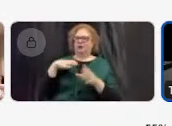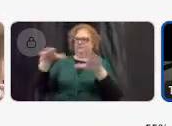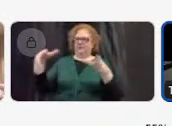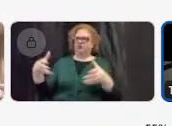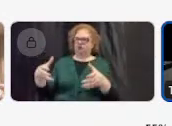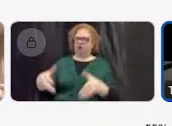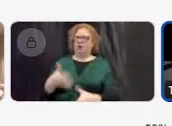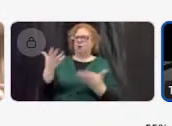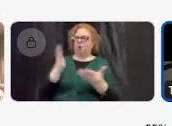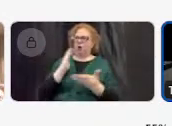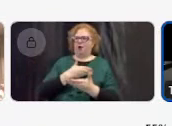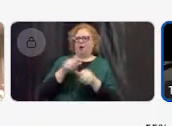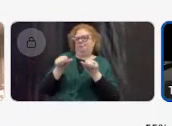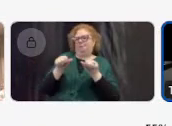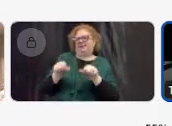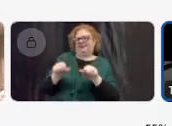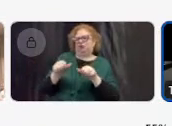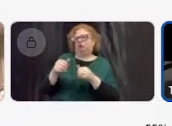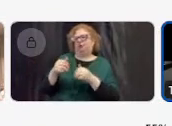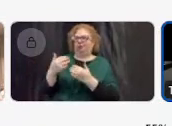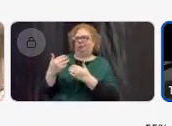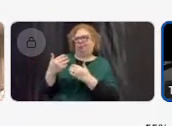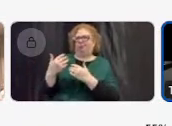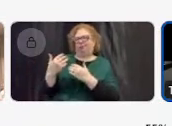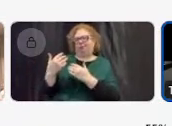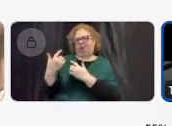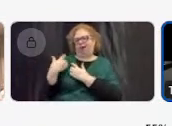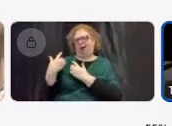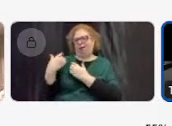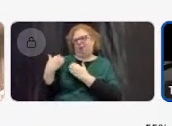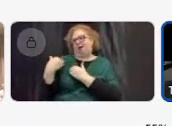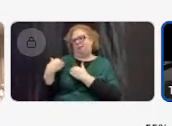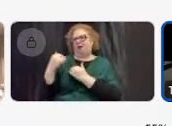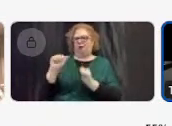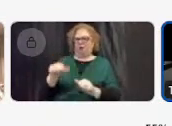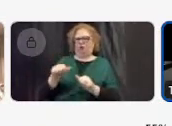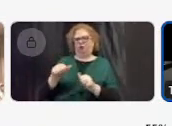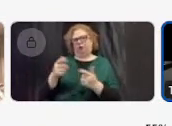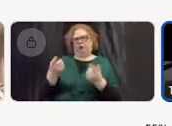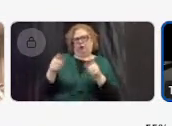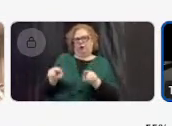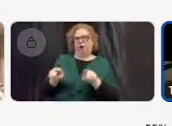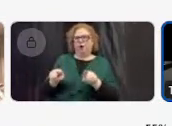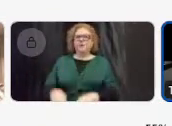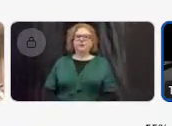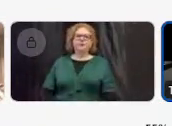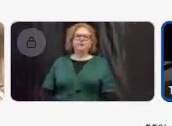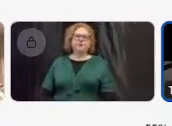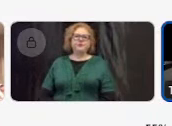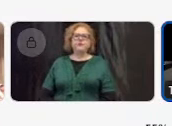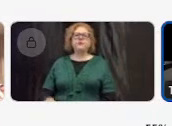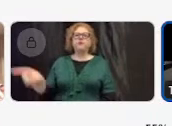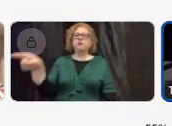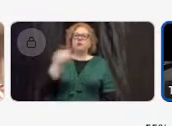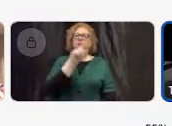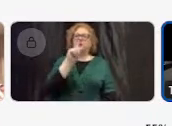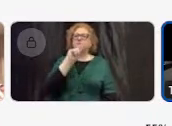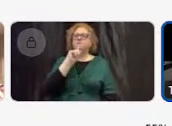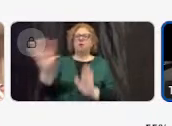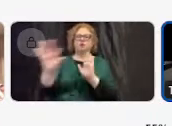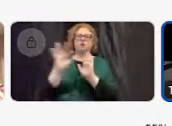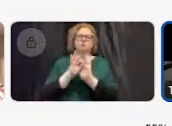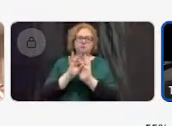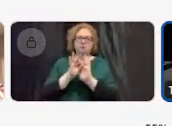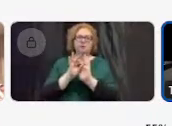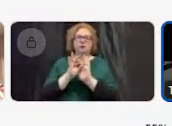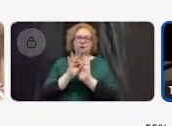What potential liability we could incur? Well, you're appointed, and so as